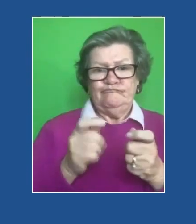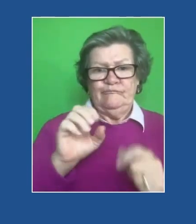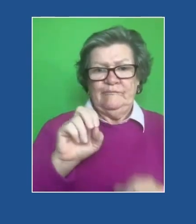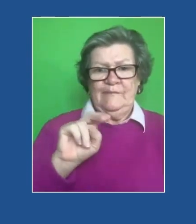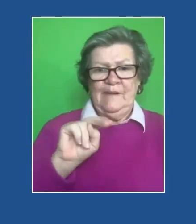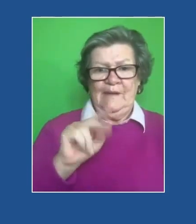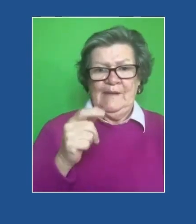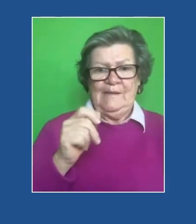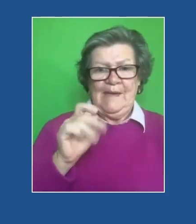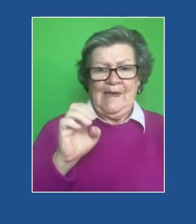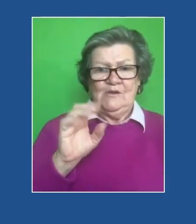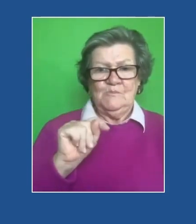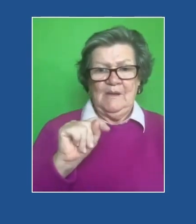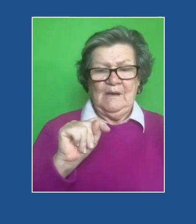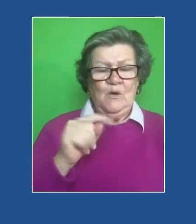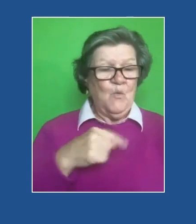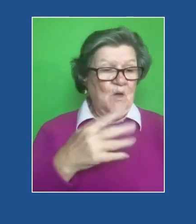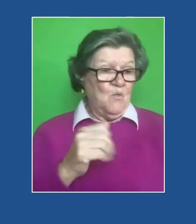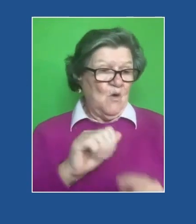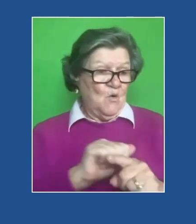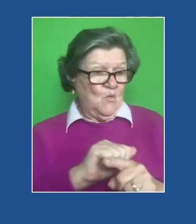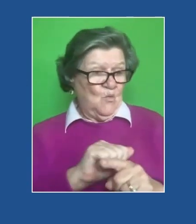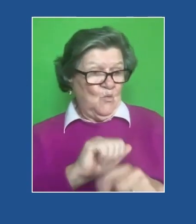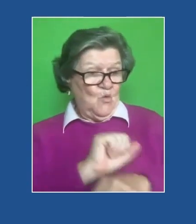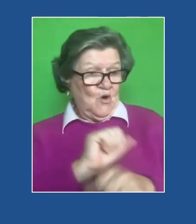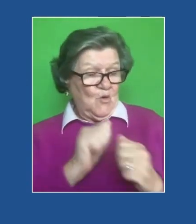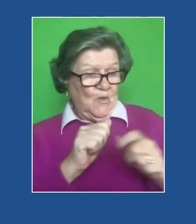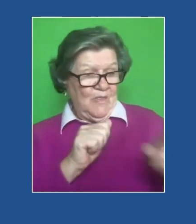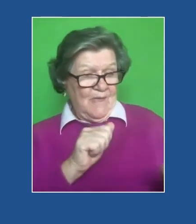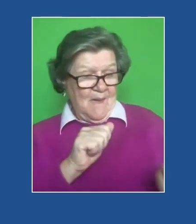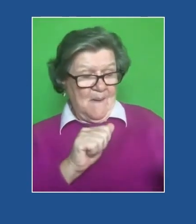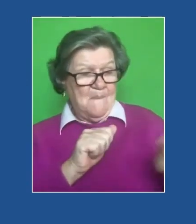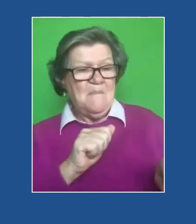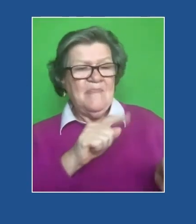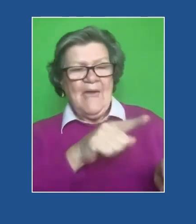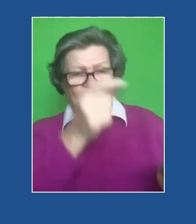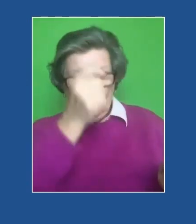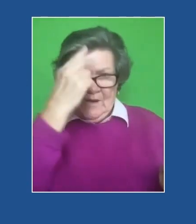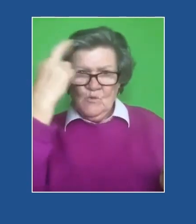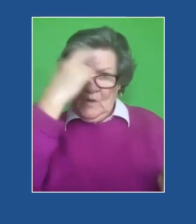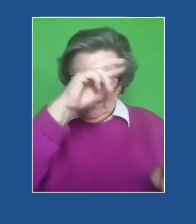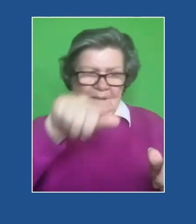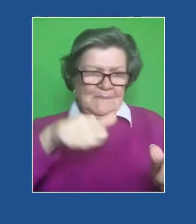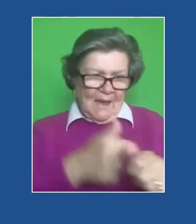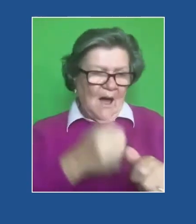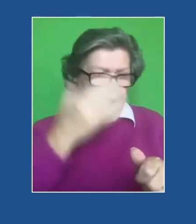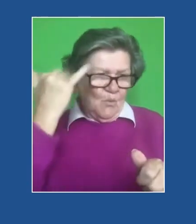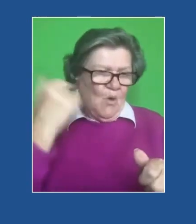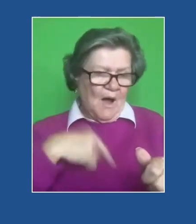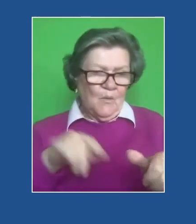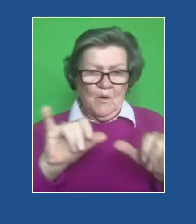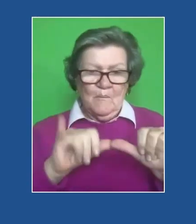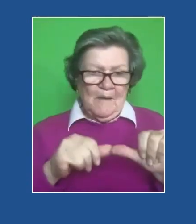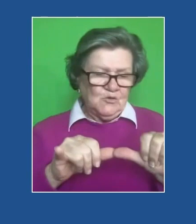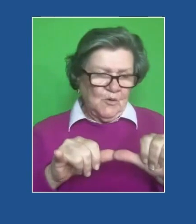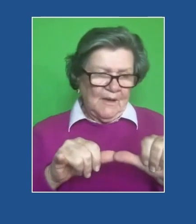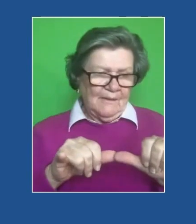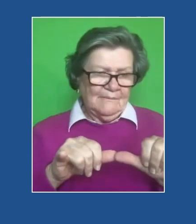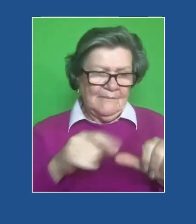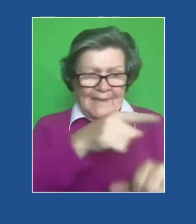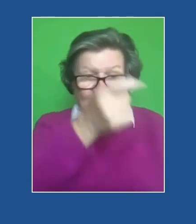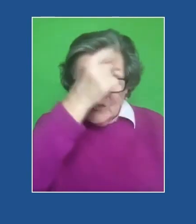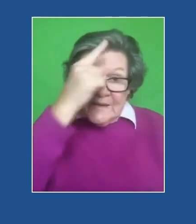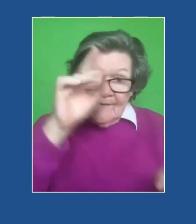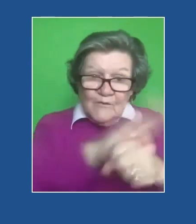our trainees, we want to ensure that they solidly understand the rationale of measurement-based care themselves, and that they're able